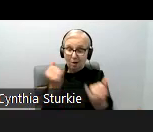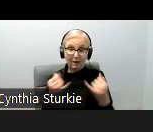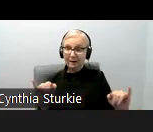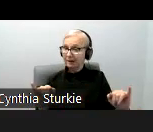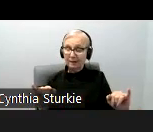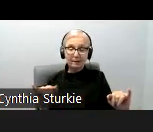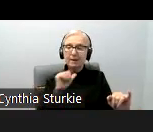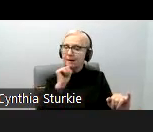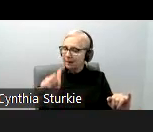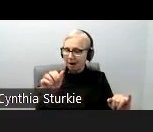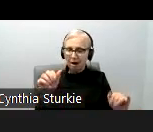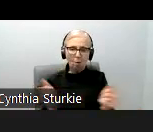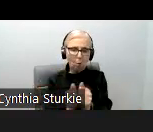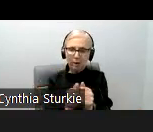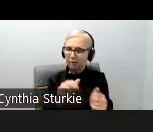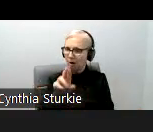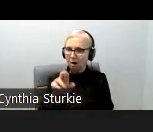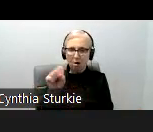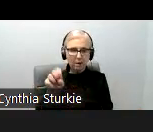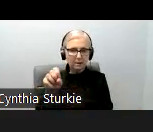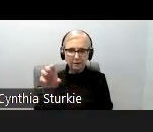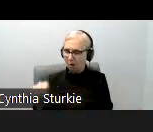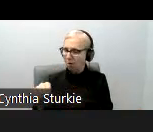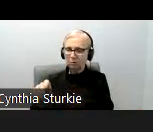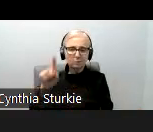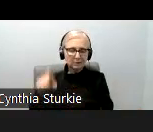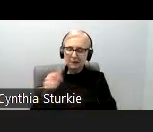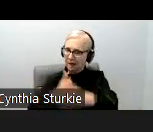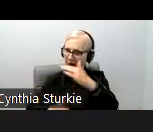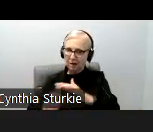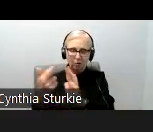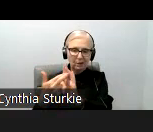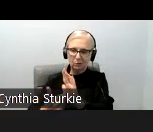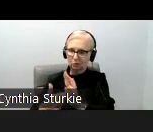not an RSSO, would not be subject to the regulations. Does that